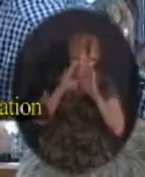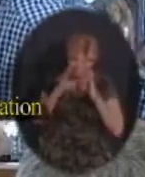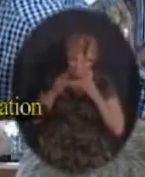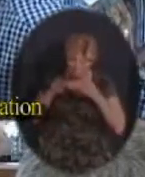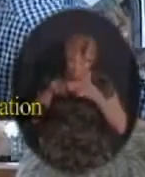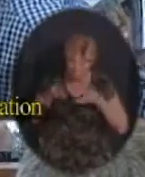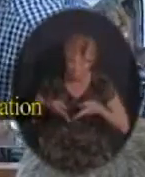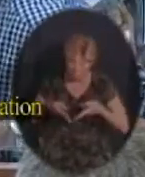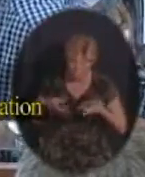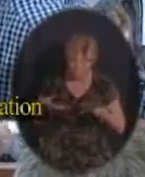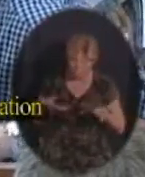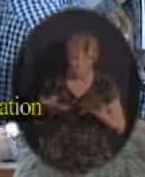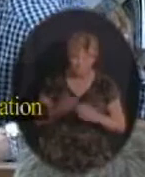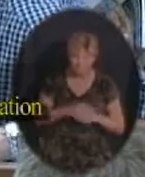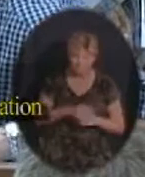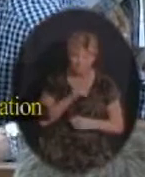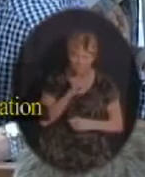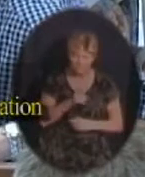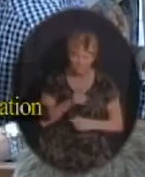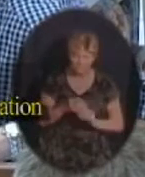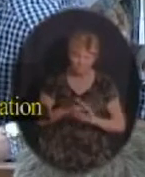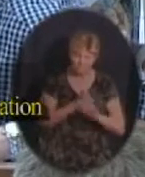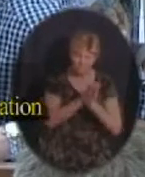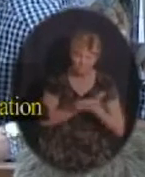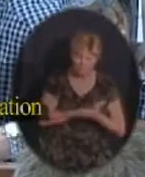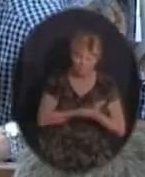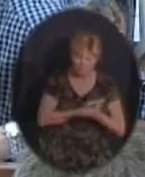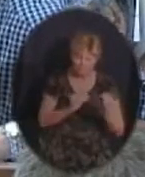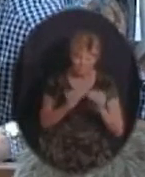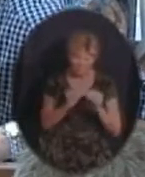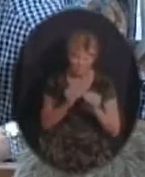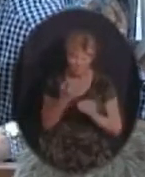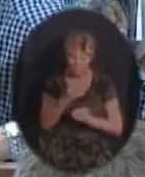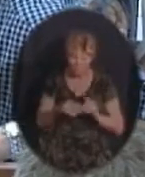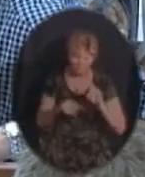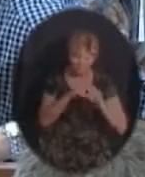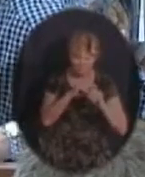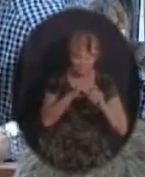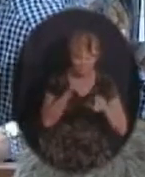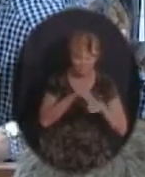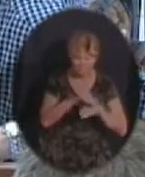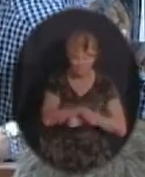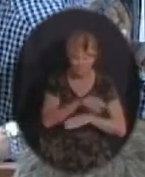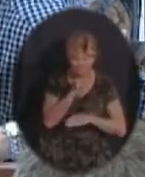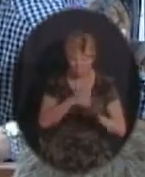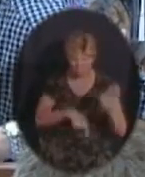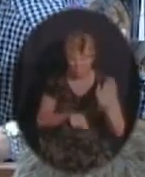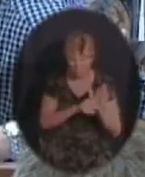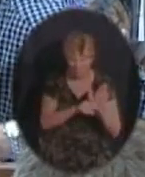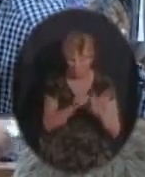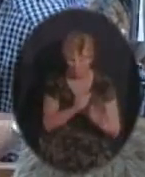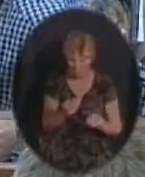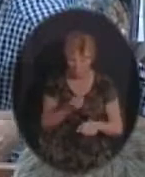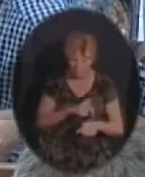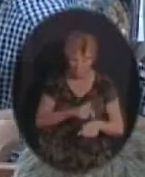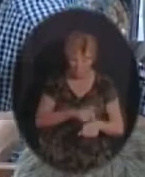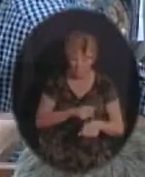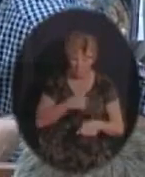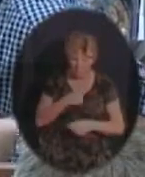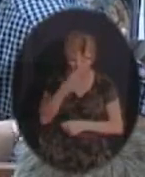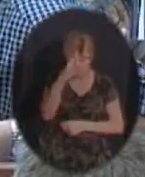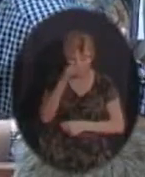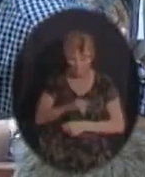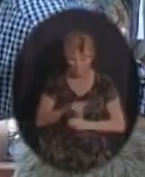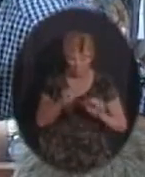actually being a negative, it ends up being a positive. And I think there's some quite a bit of research that could be shown in that